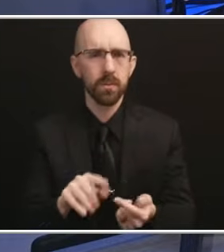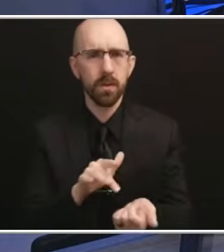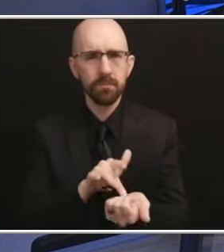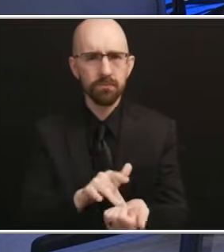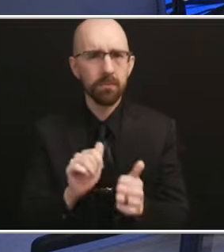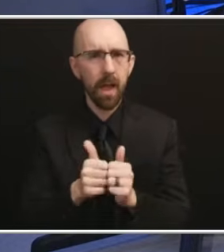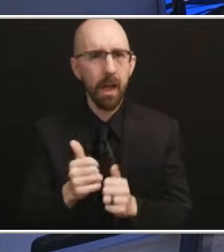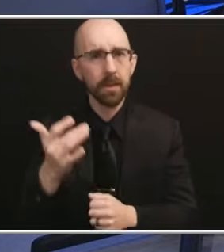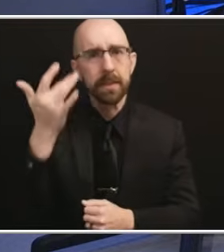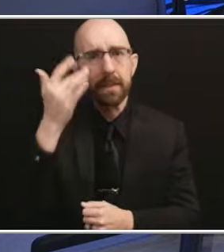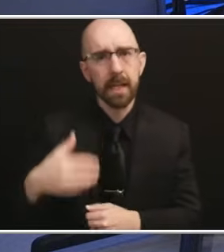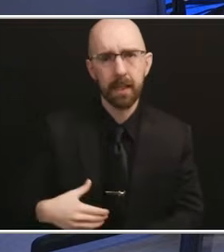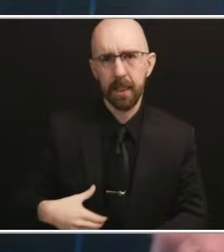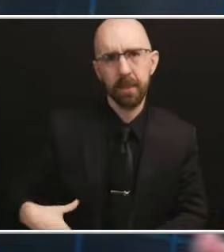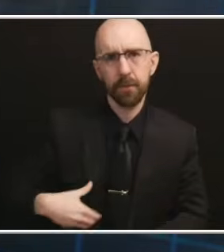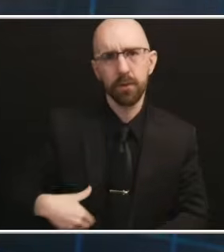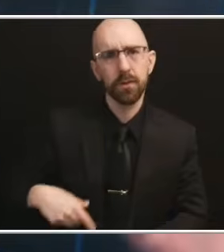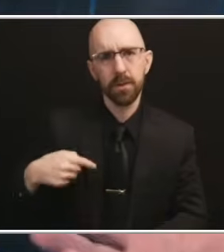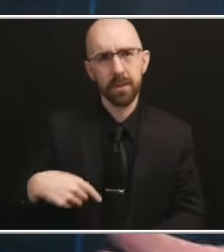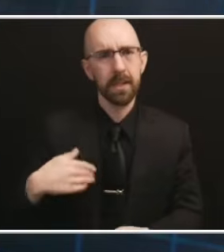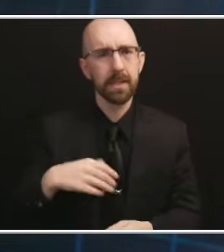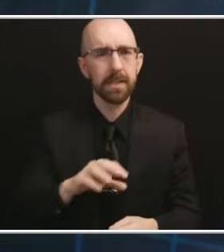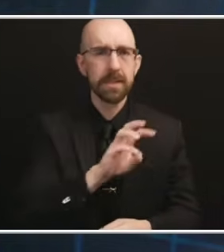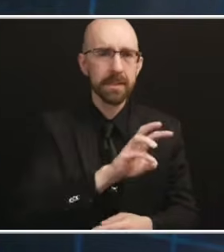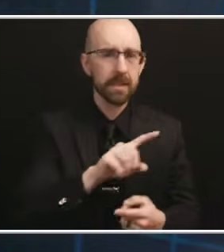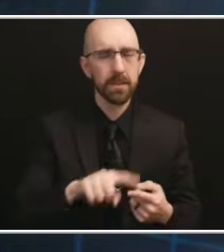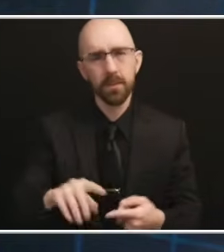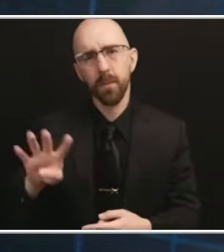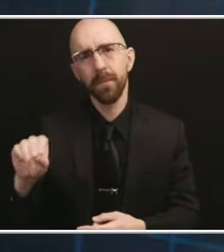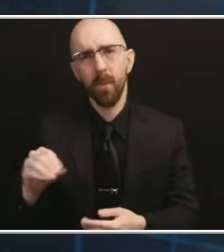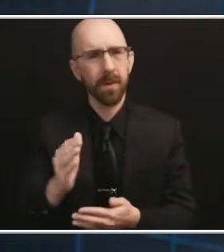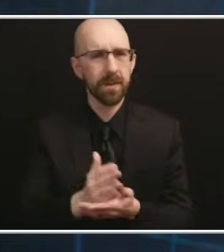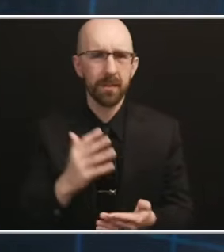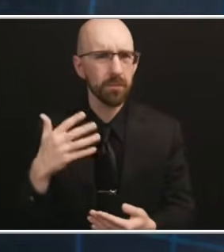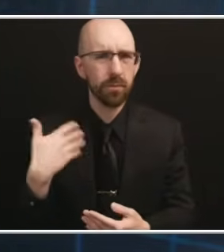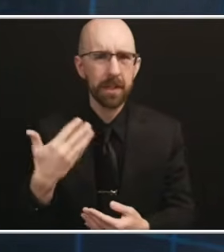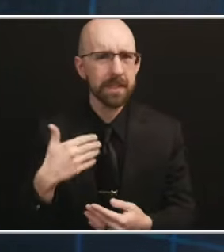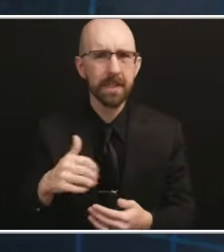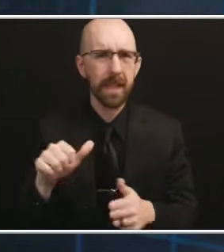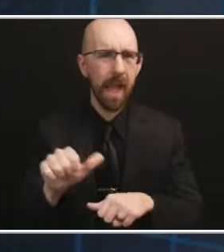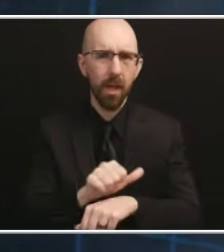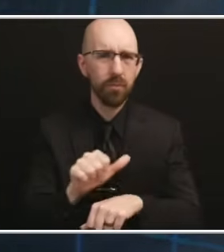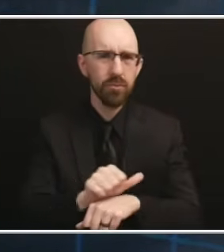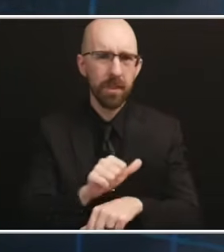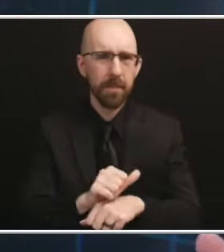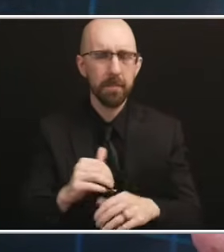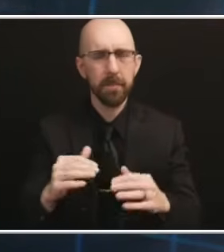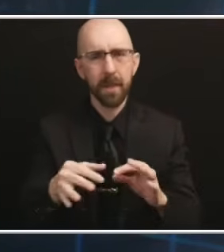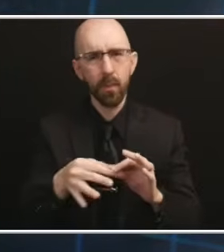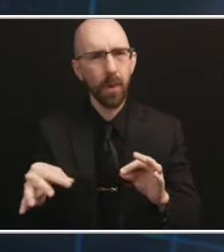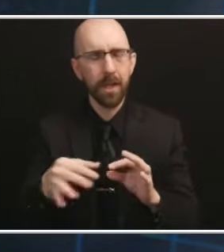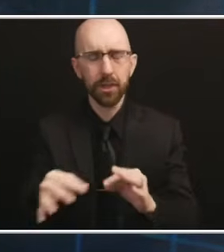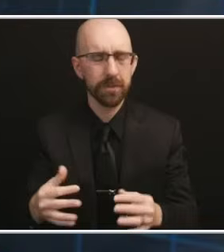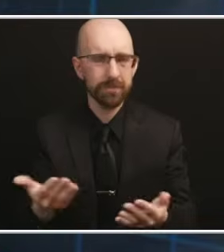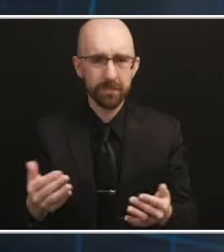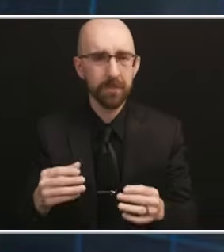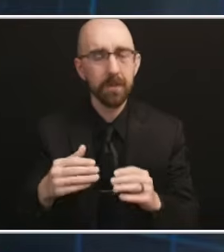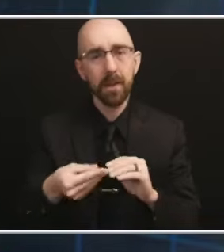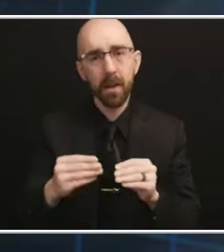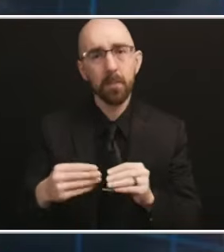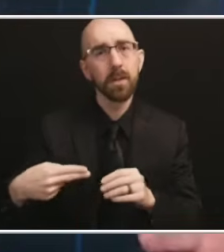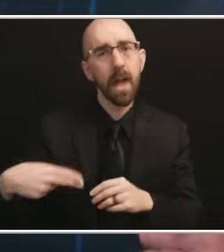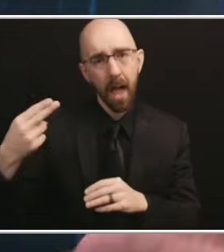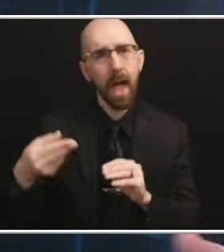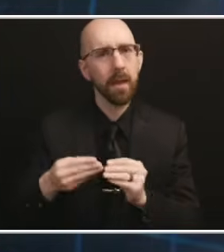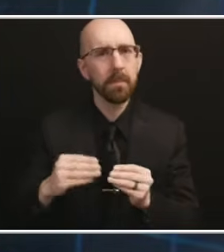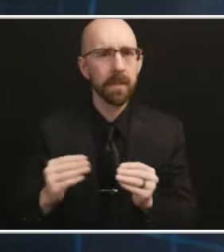is. It goes from 6 to 40 by some crazy algorithm equation, and the higher the number, the sicker folks are.